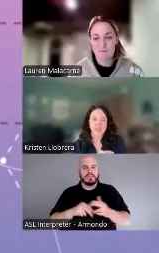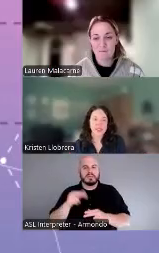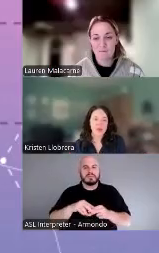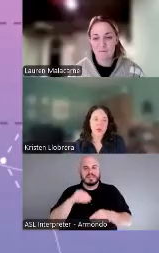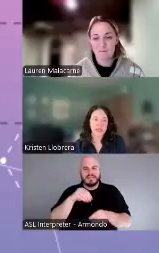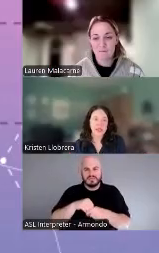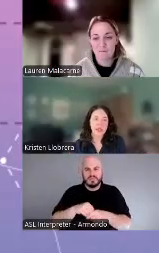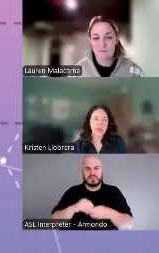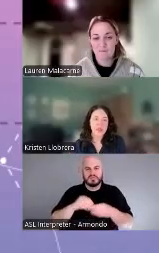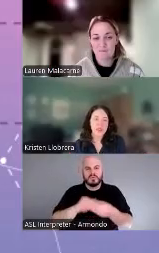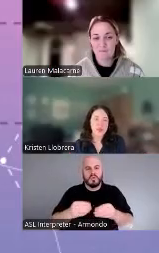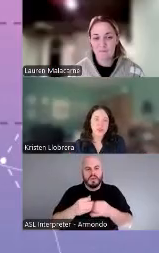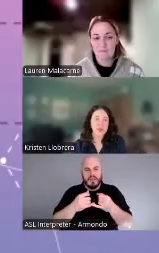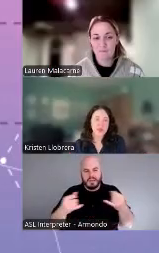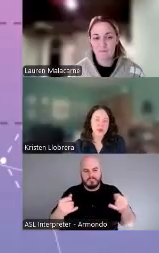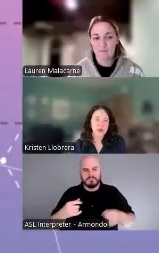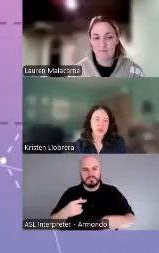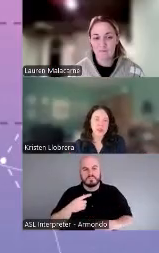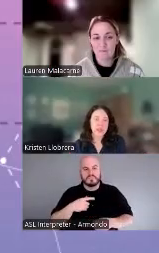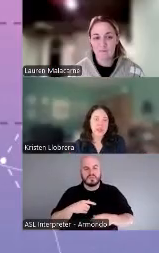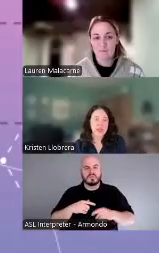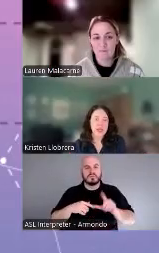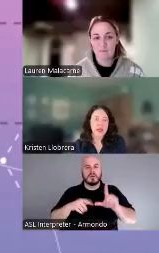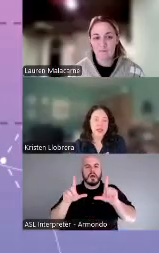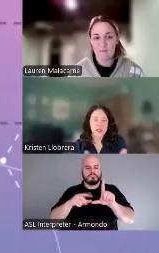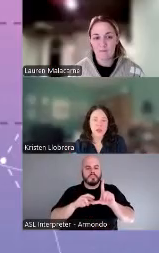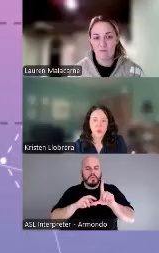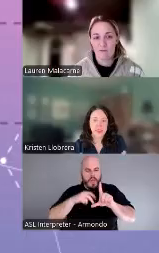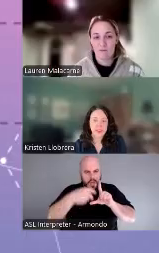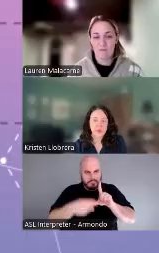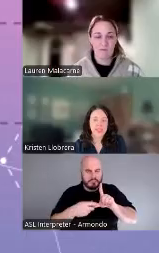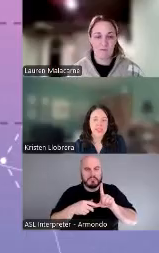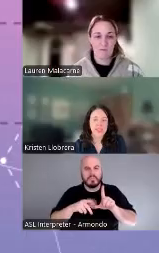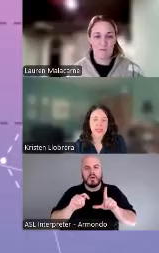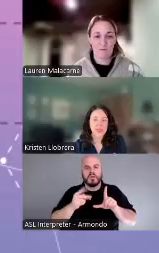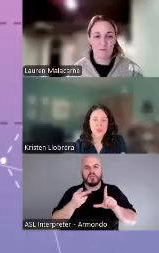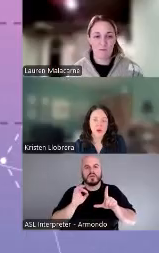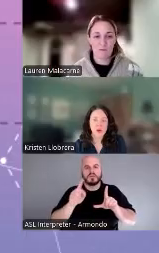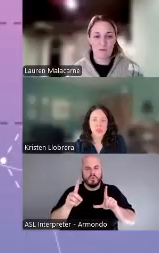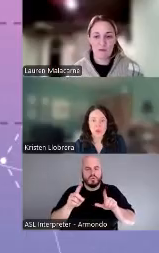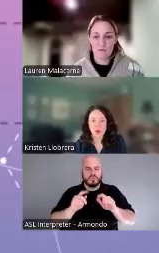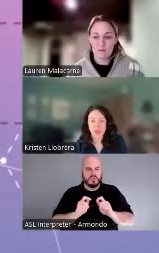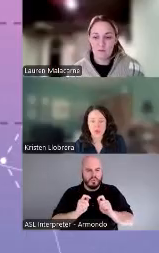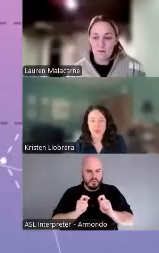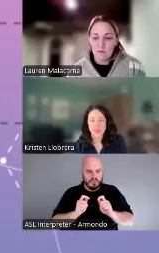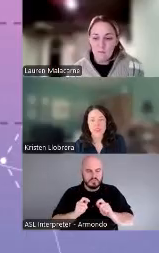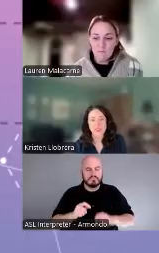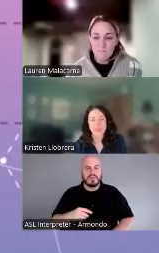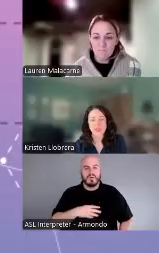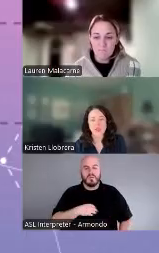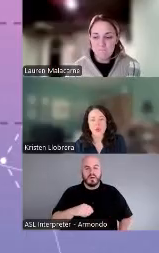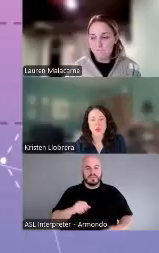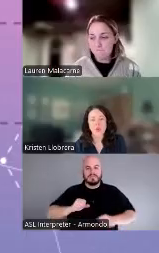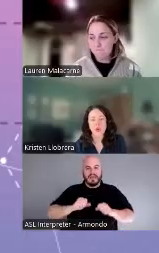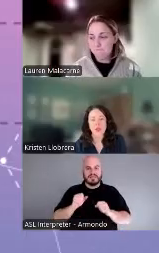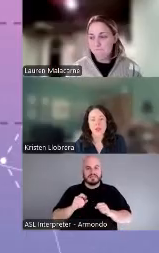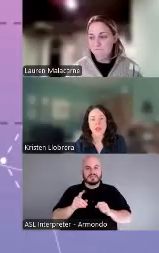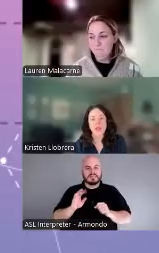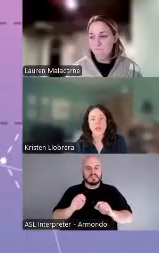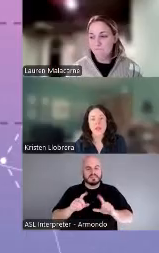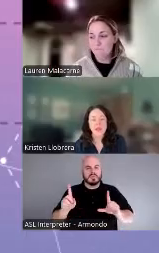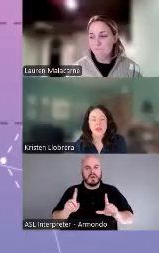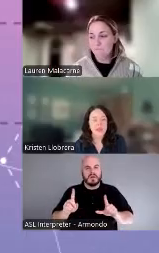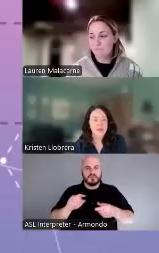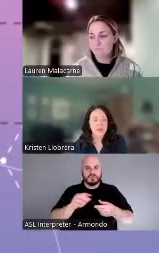where it says in red, thresholds tutorial, and the white space, that is where the storyline course is. And so